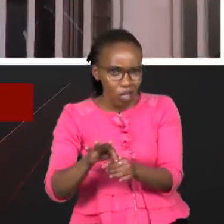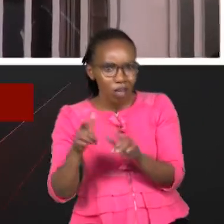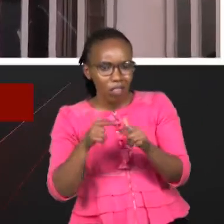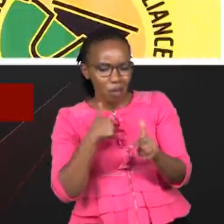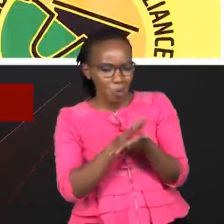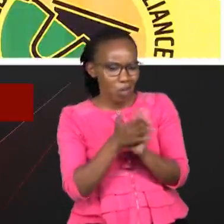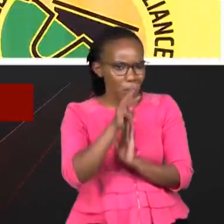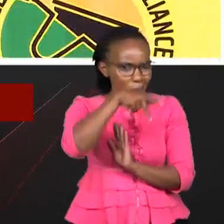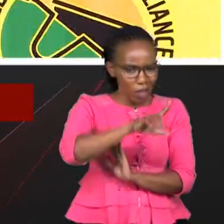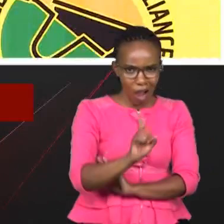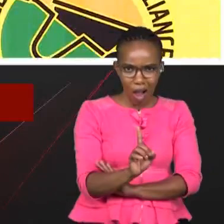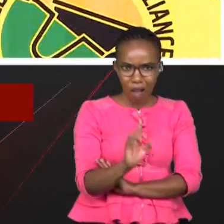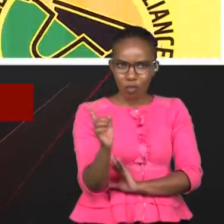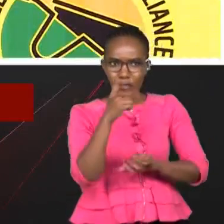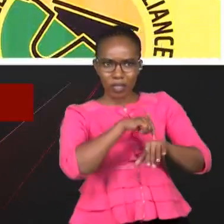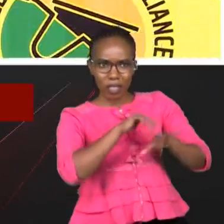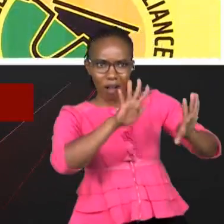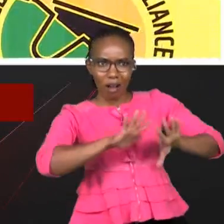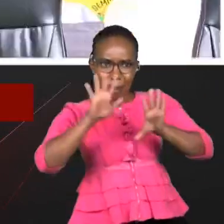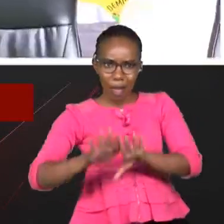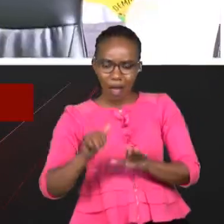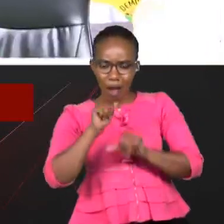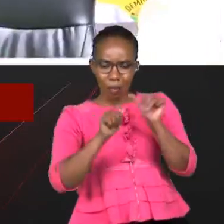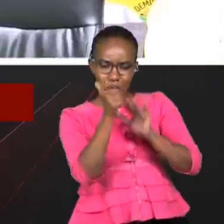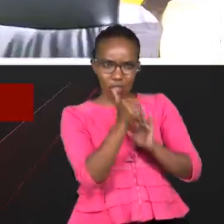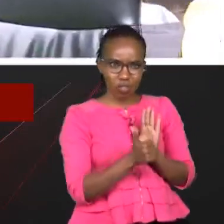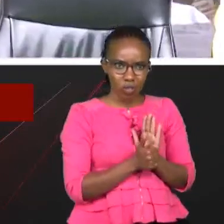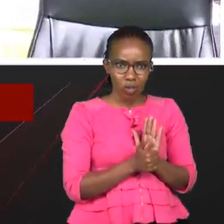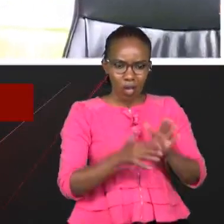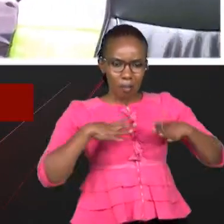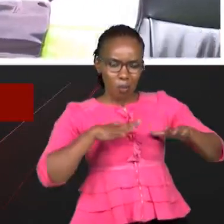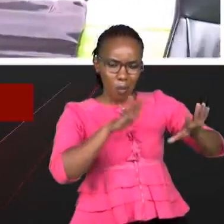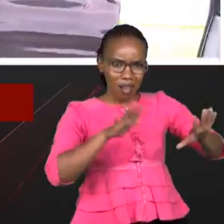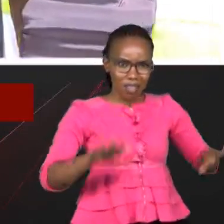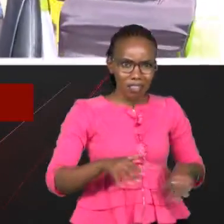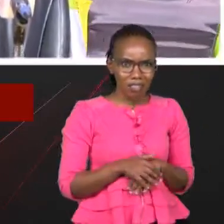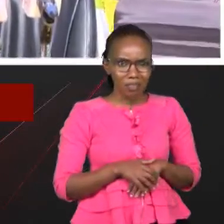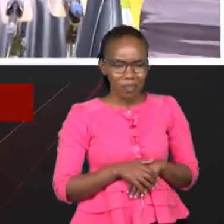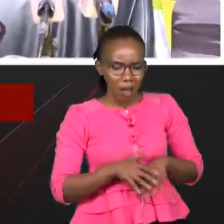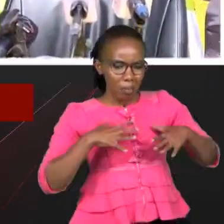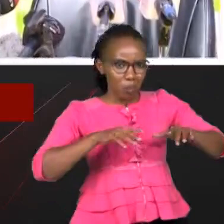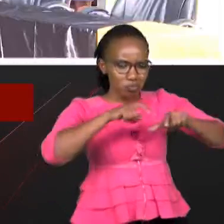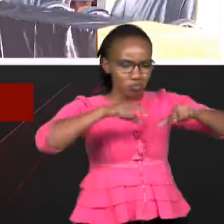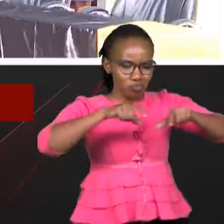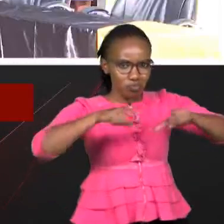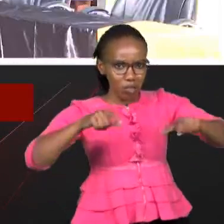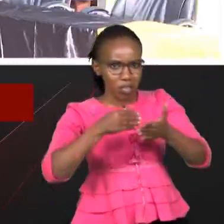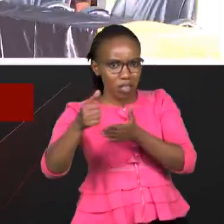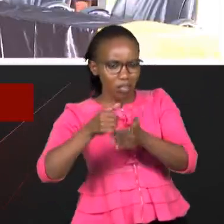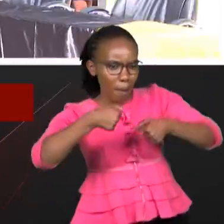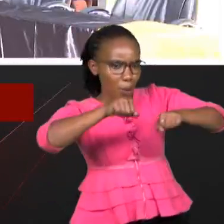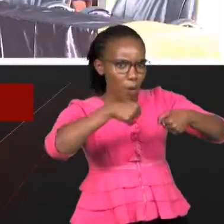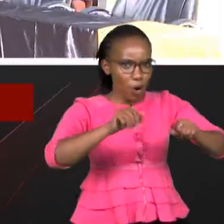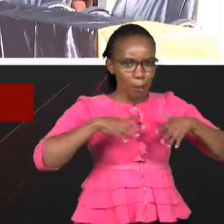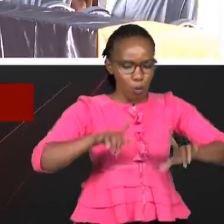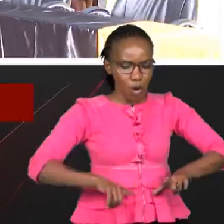nikuwe mbunge. For the first time, campaigns are about an agenda. Wale watu wa soko, wale watu wa mtura, wale watu wa boda boda. How can we